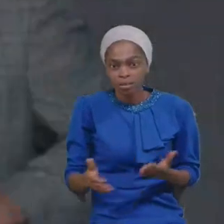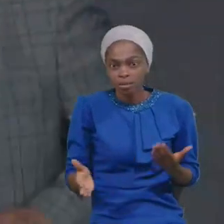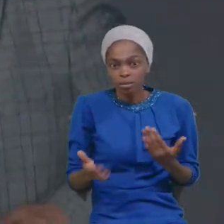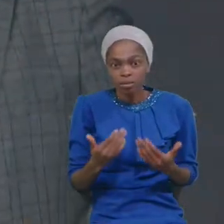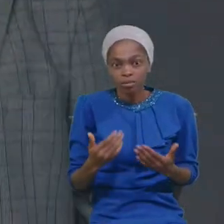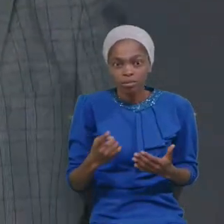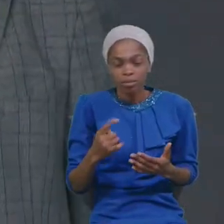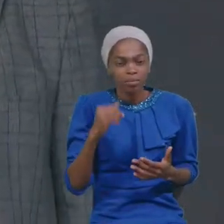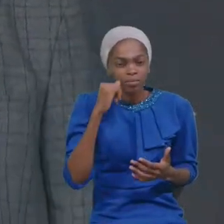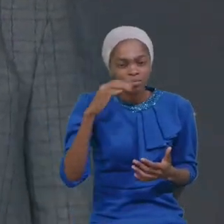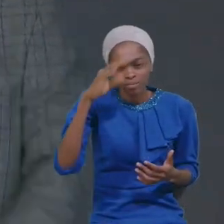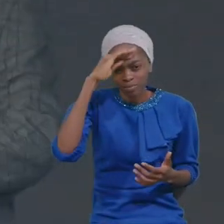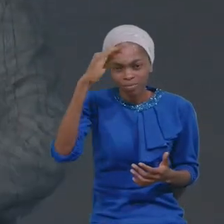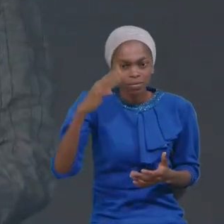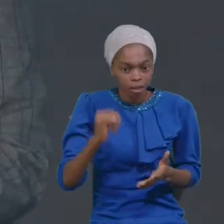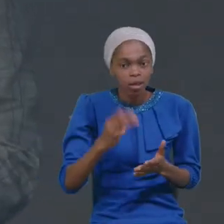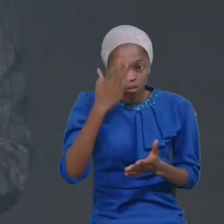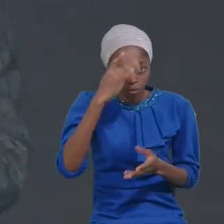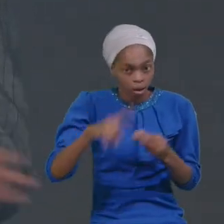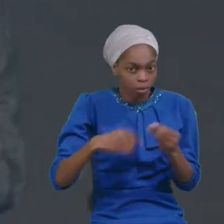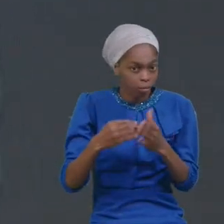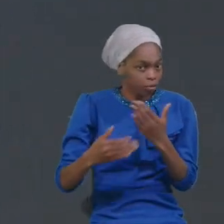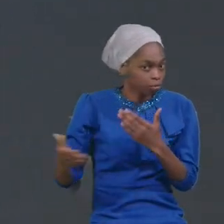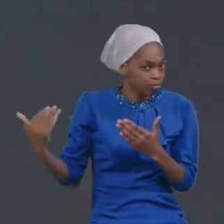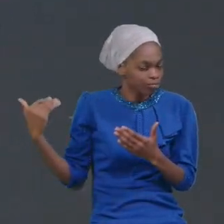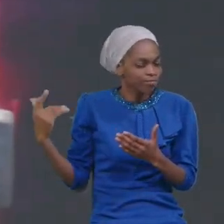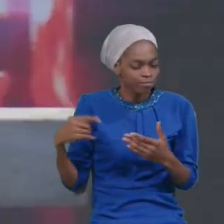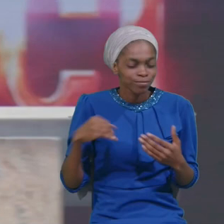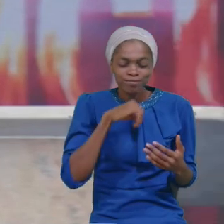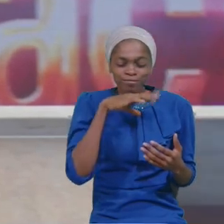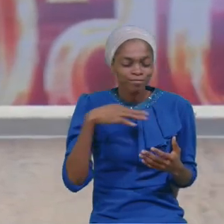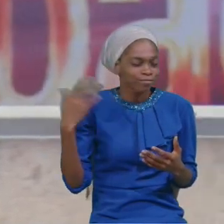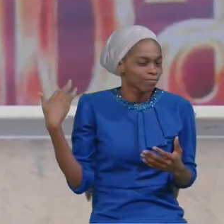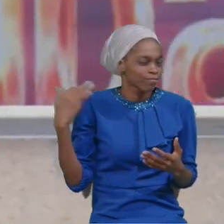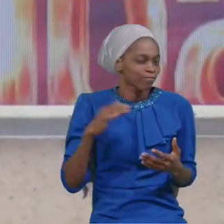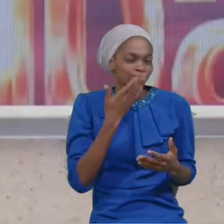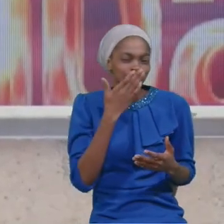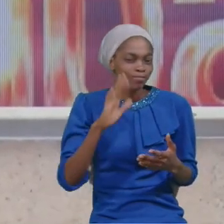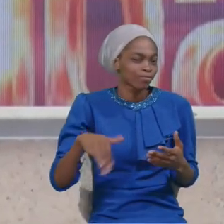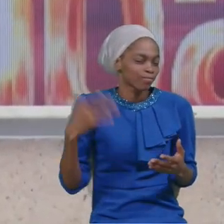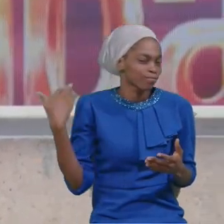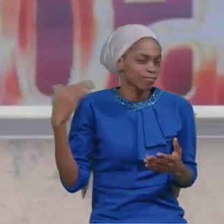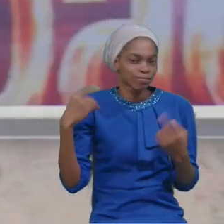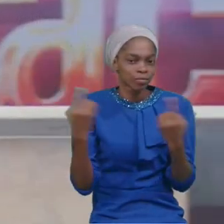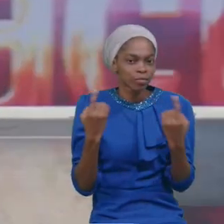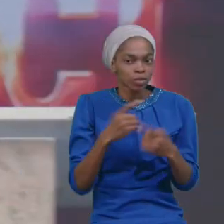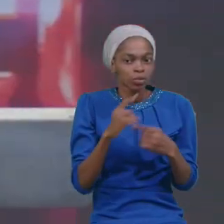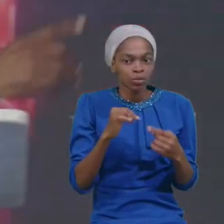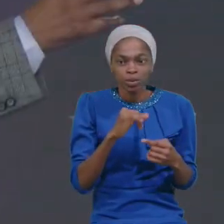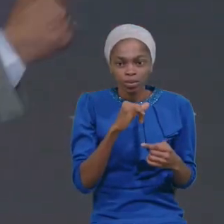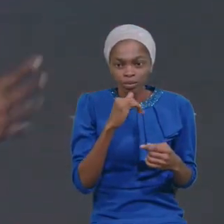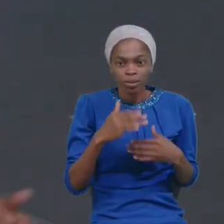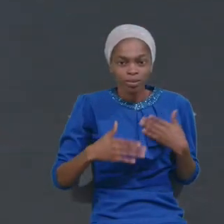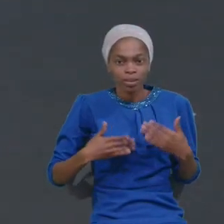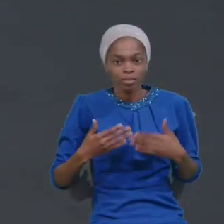your joy and you're happy and you're hilarious and you say, praise the Lord, he has forgiven me. You know,